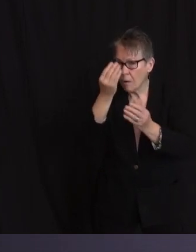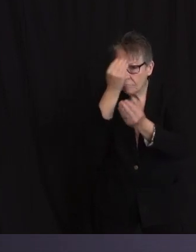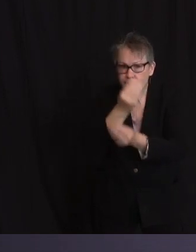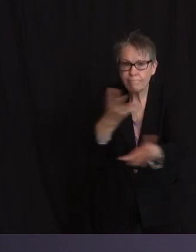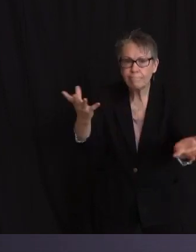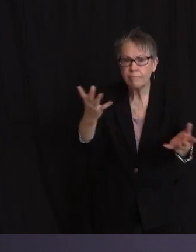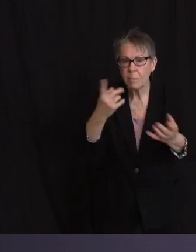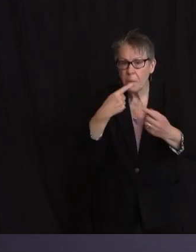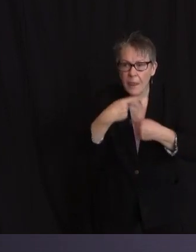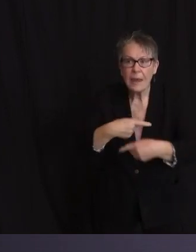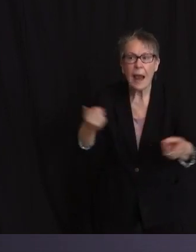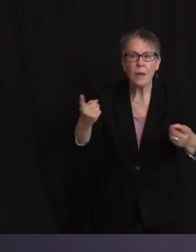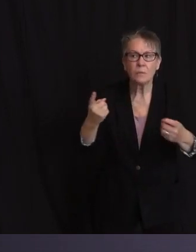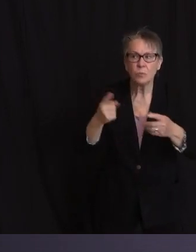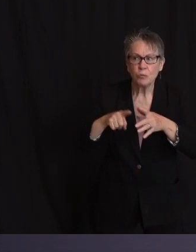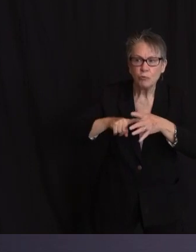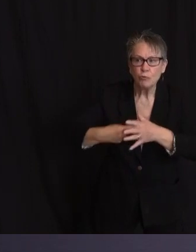Yep.